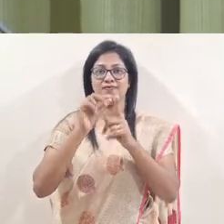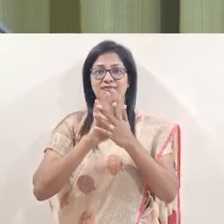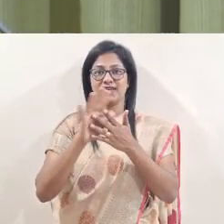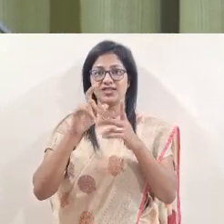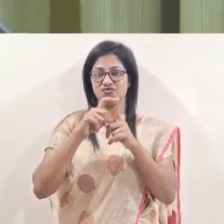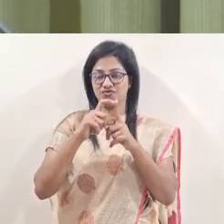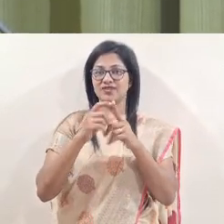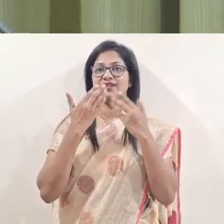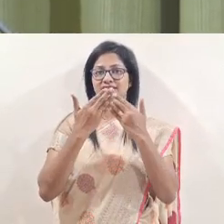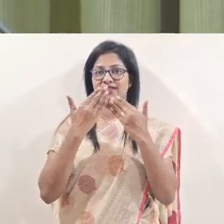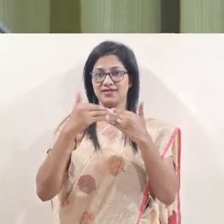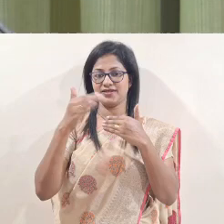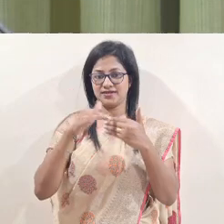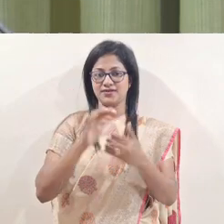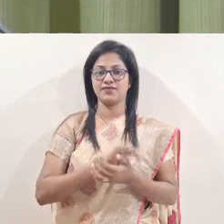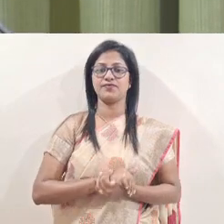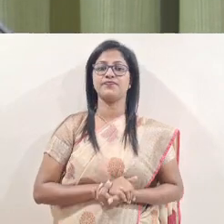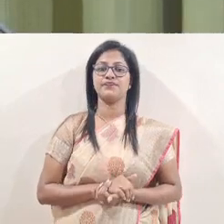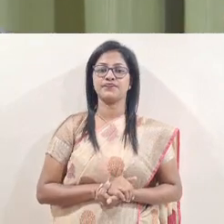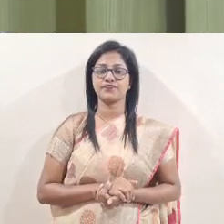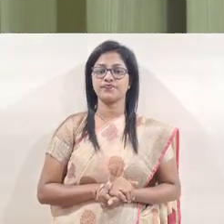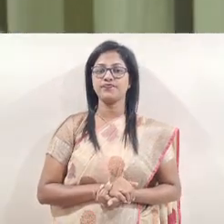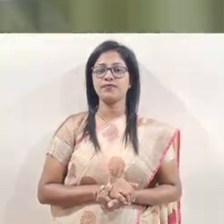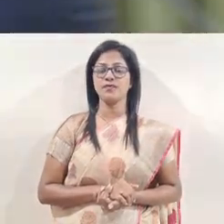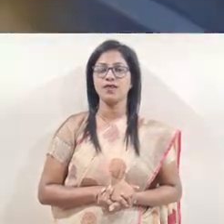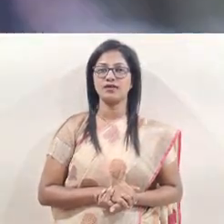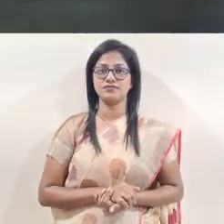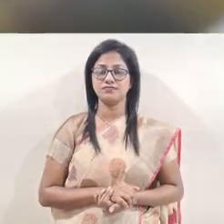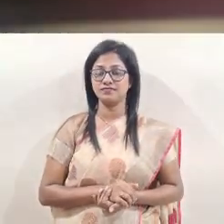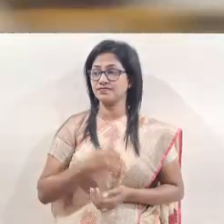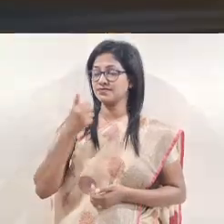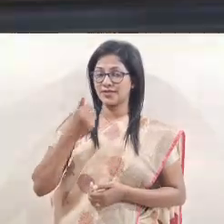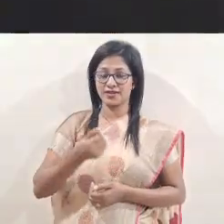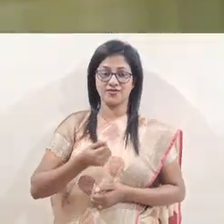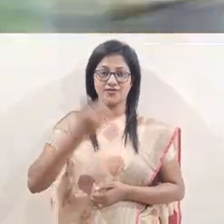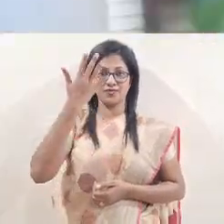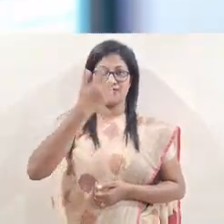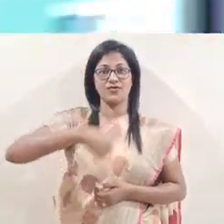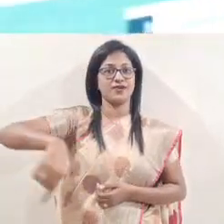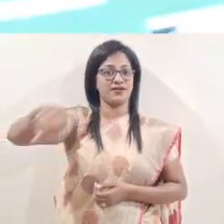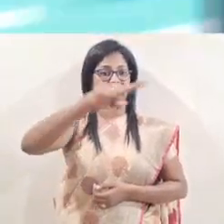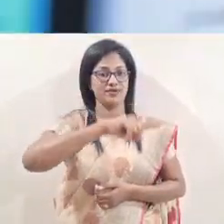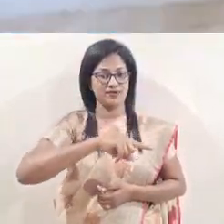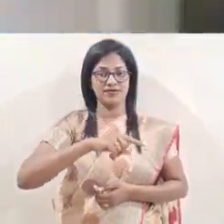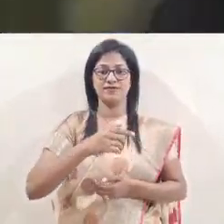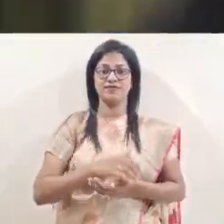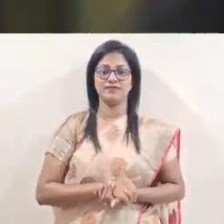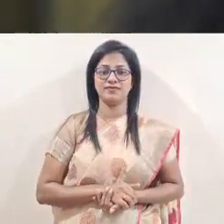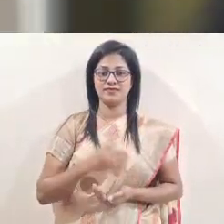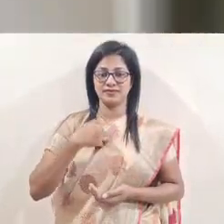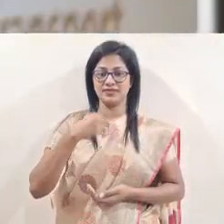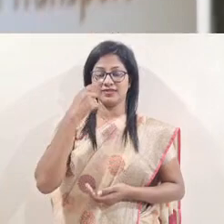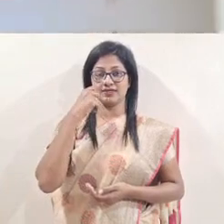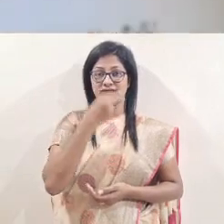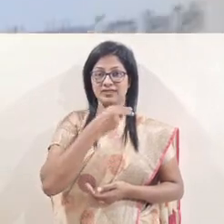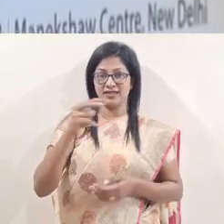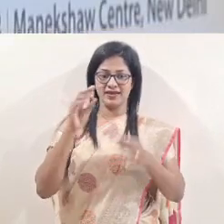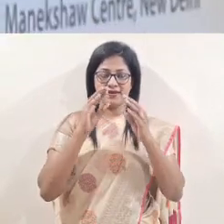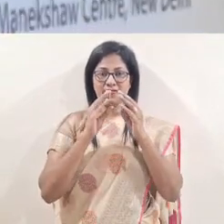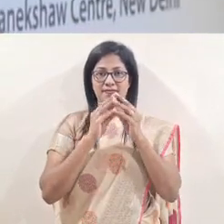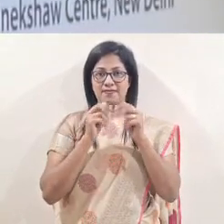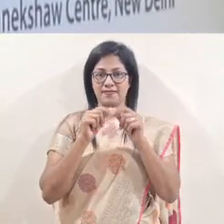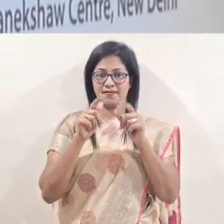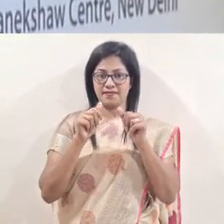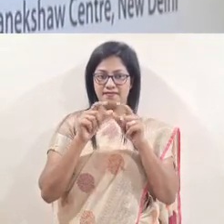PhD. Yes, sir. Okay. A very good morning to everyone. I am Baleshwari and I am a PhD scholar